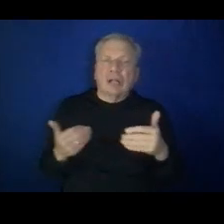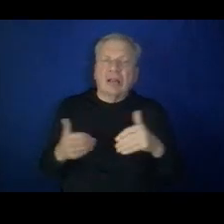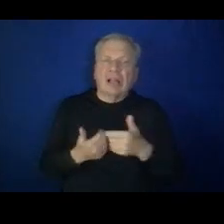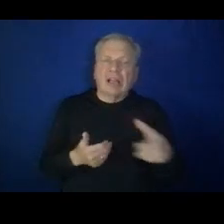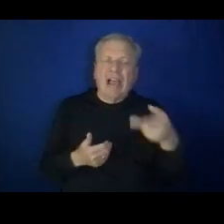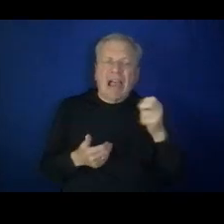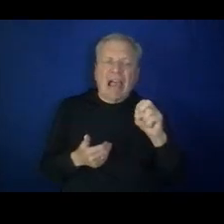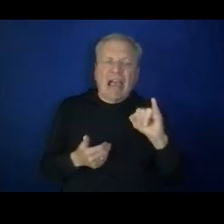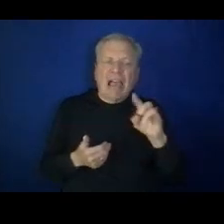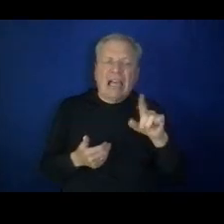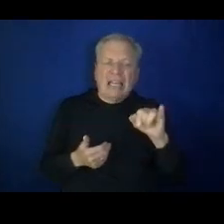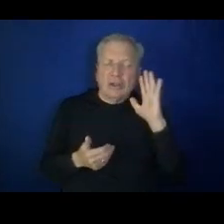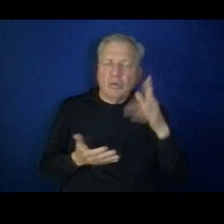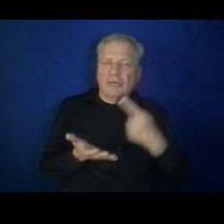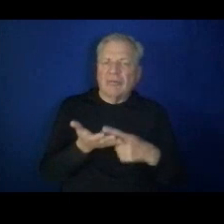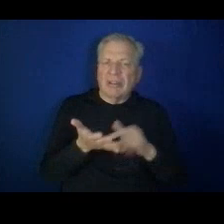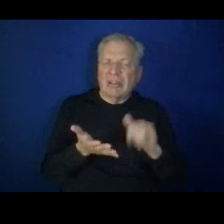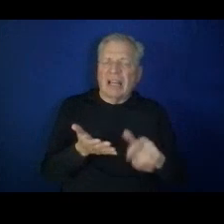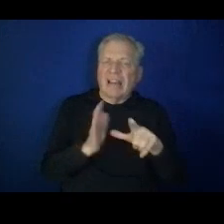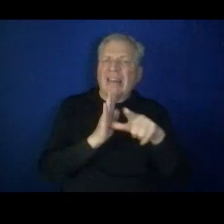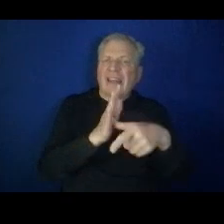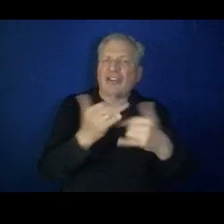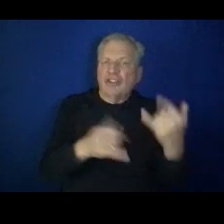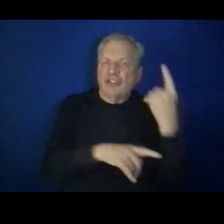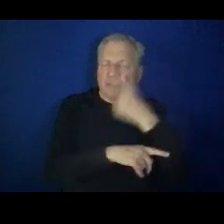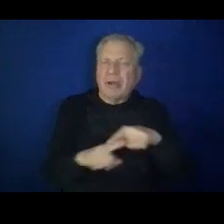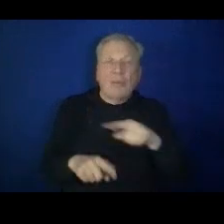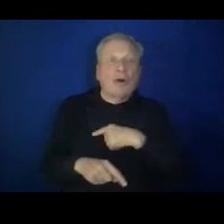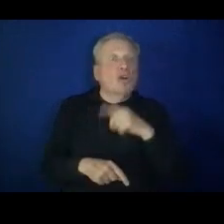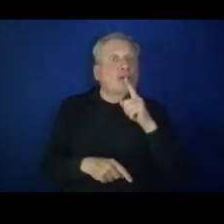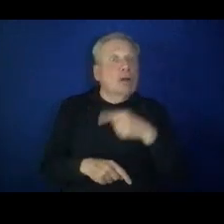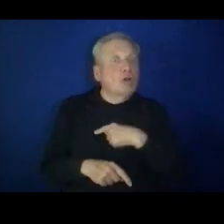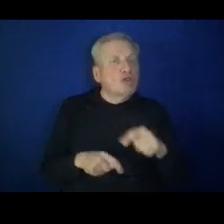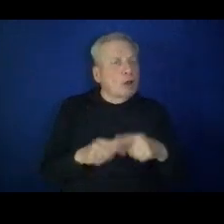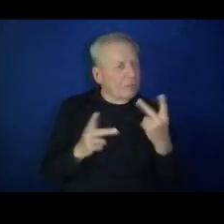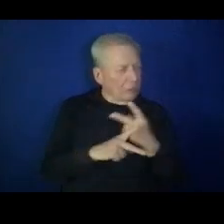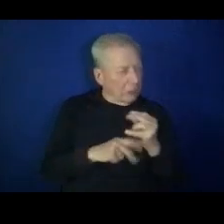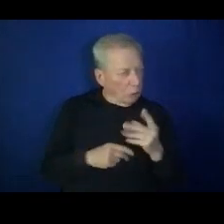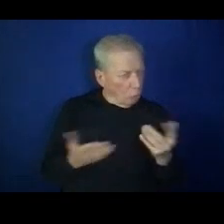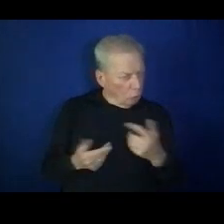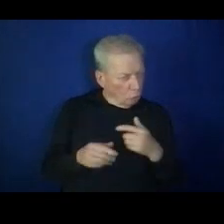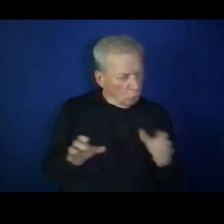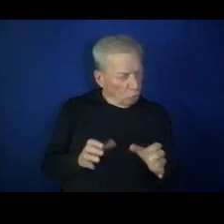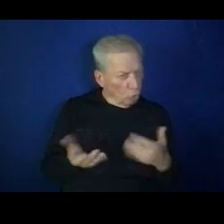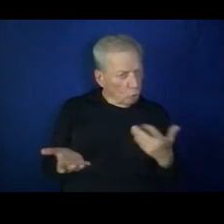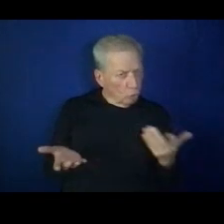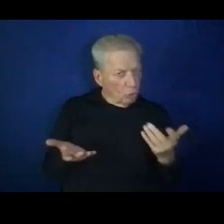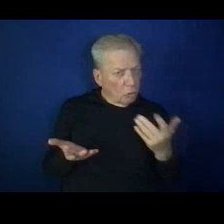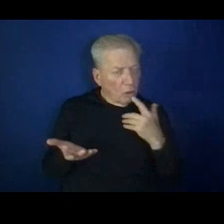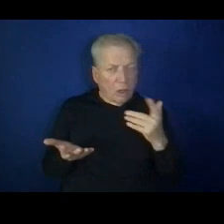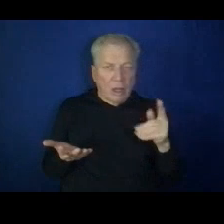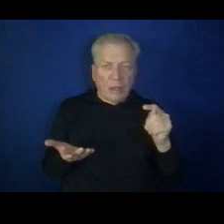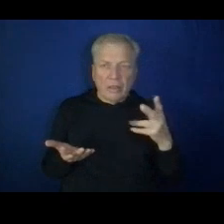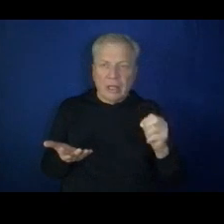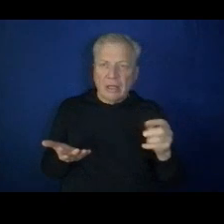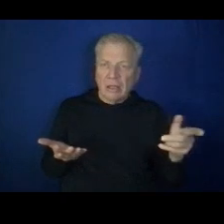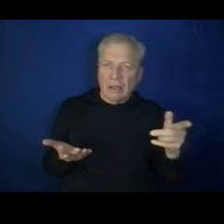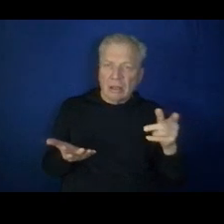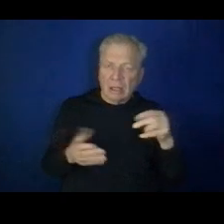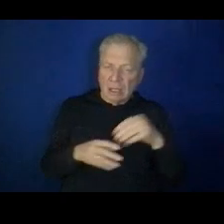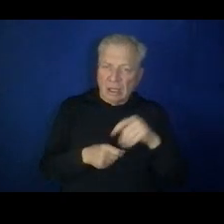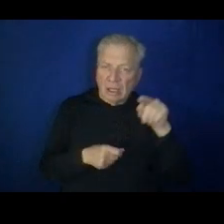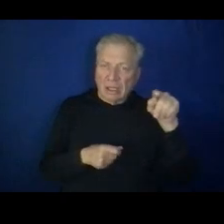today. So we're trying to figure out, what to do. But the hat, the